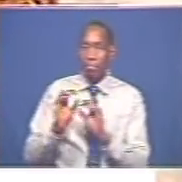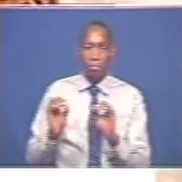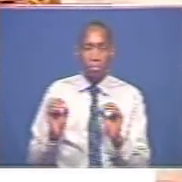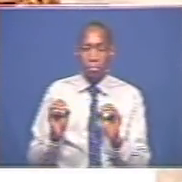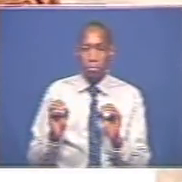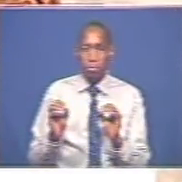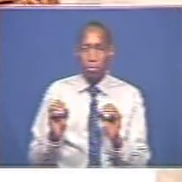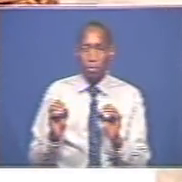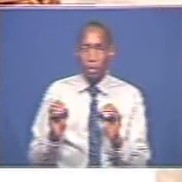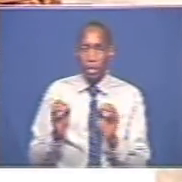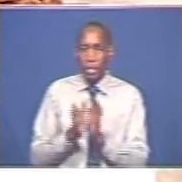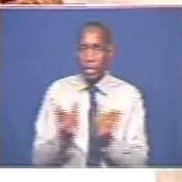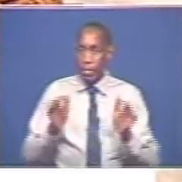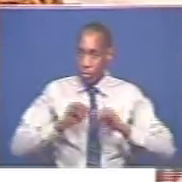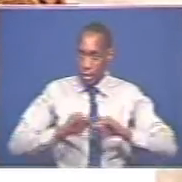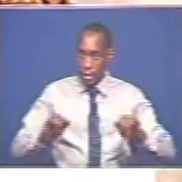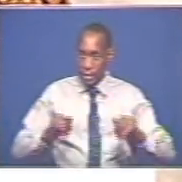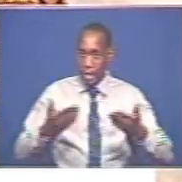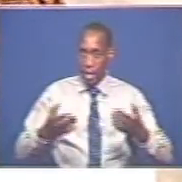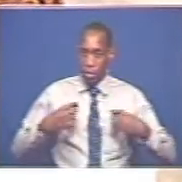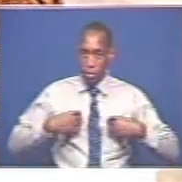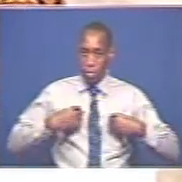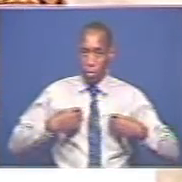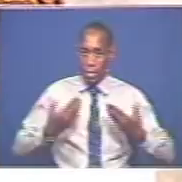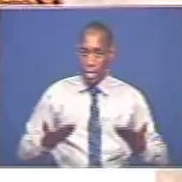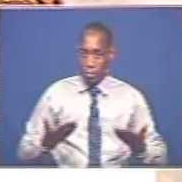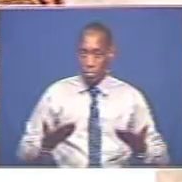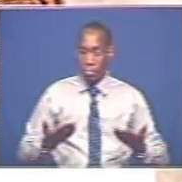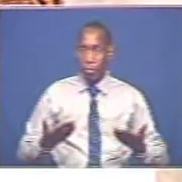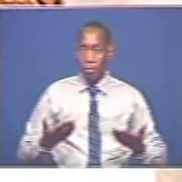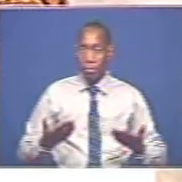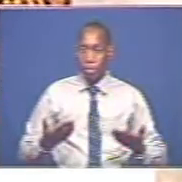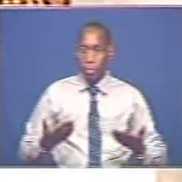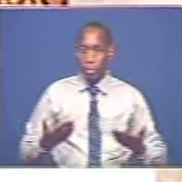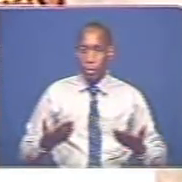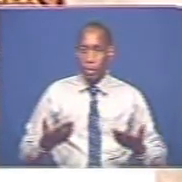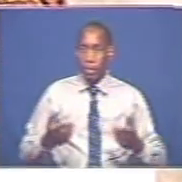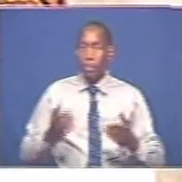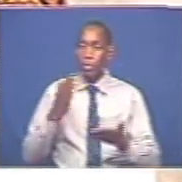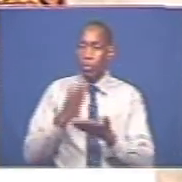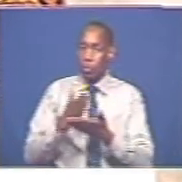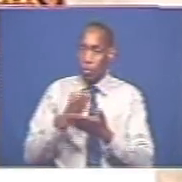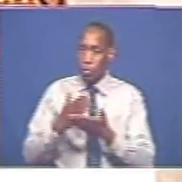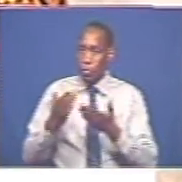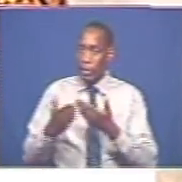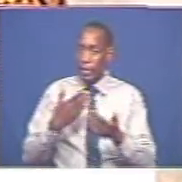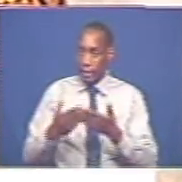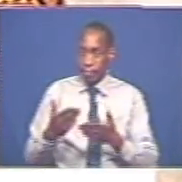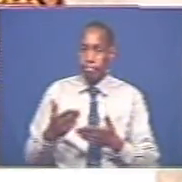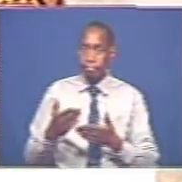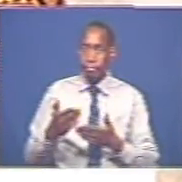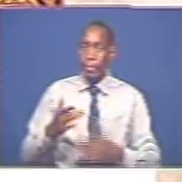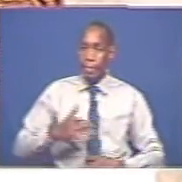their general hygiene, how they dress, how they present themselves, mm-hmm. and that's a sure sign yeah. that is what they